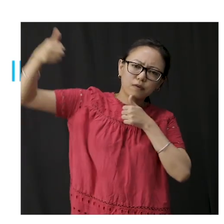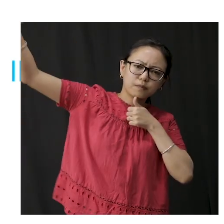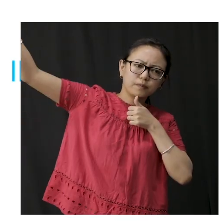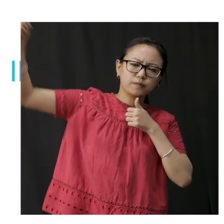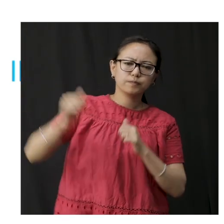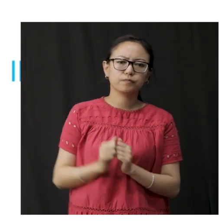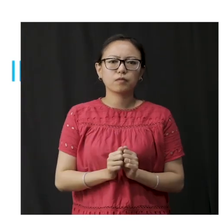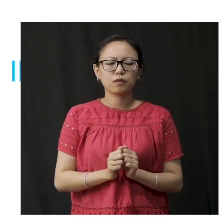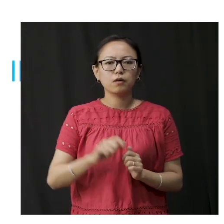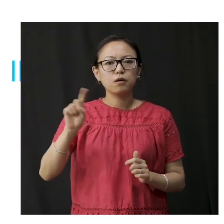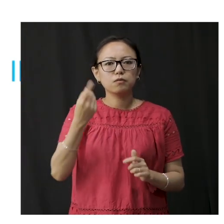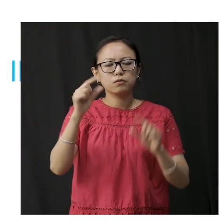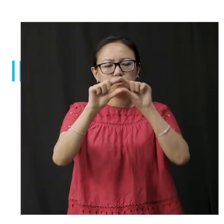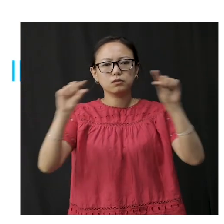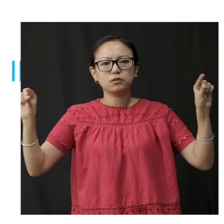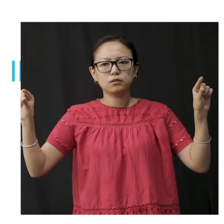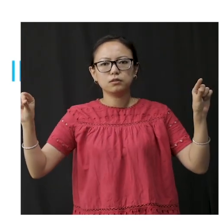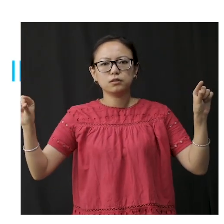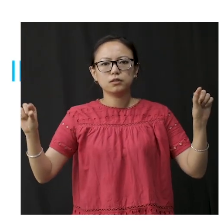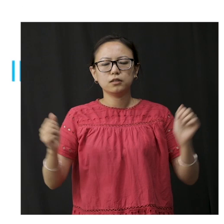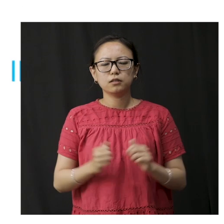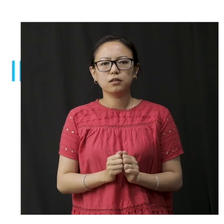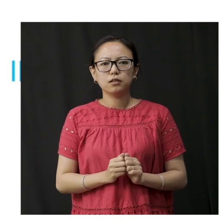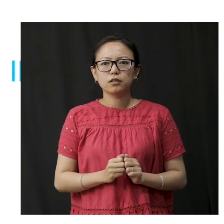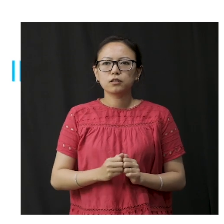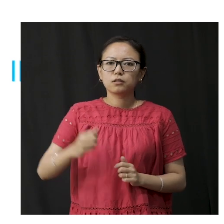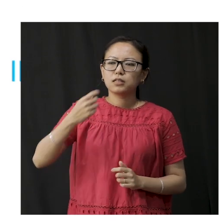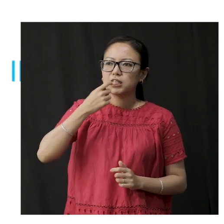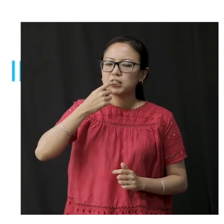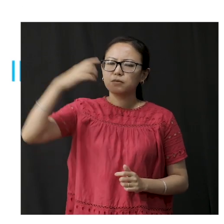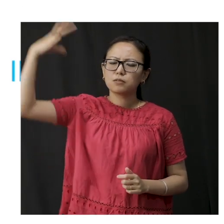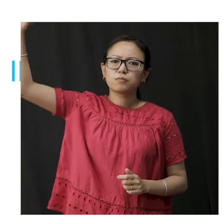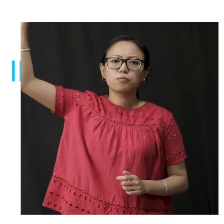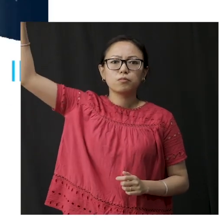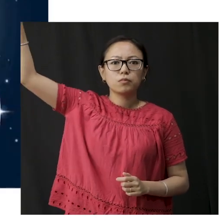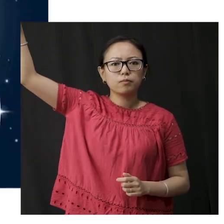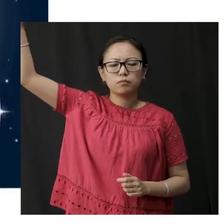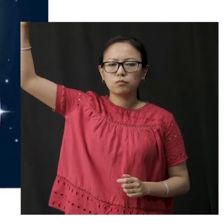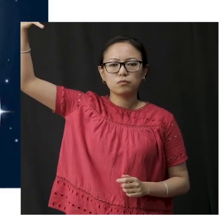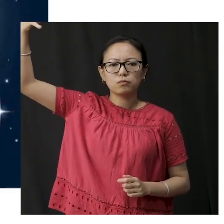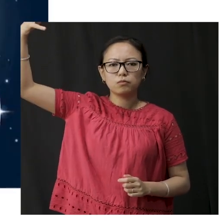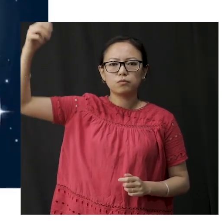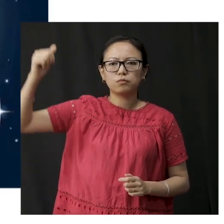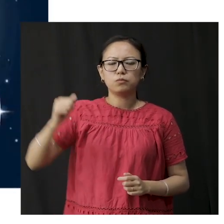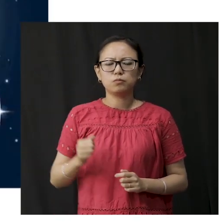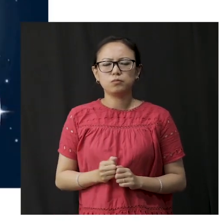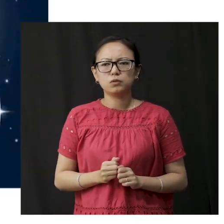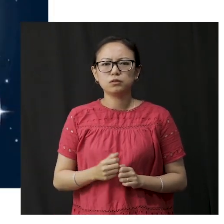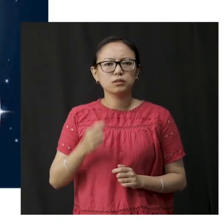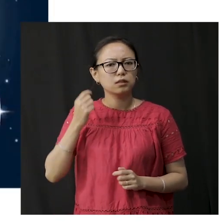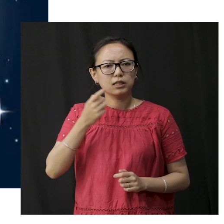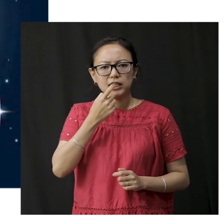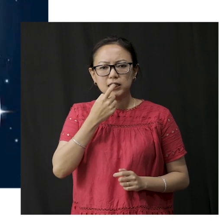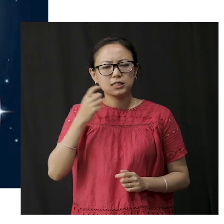line: the moon shines clear as silver. That means I will show you a picture of a